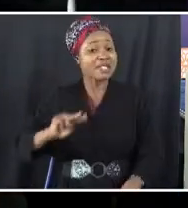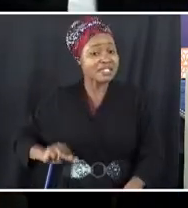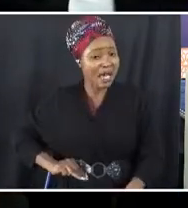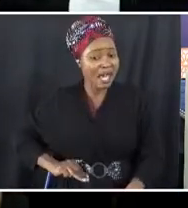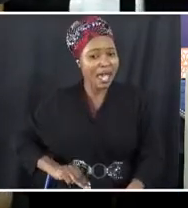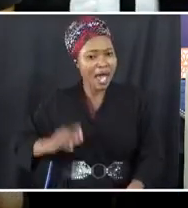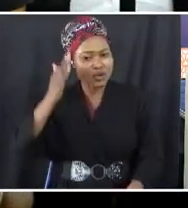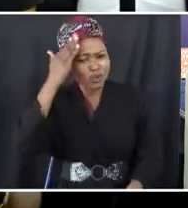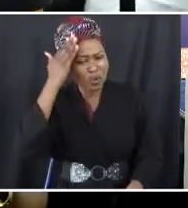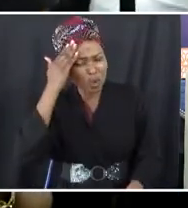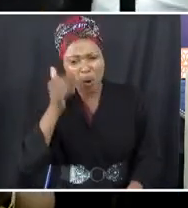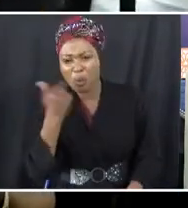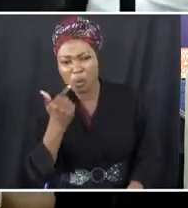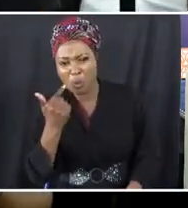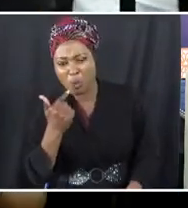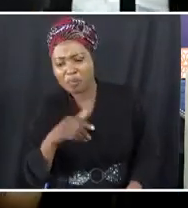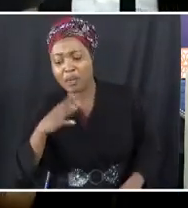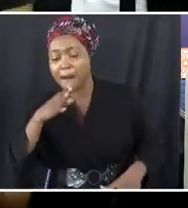rather than to know God.